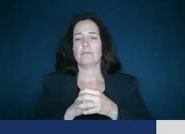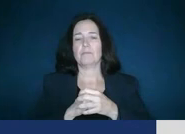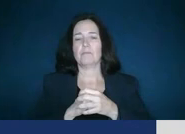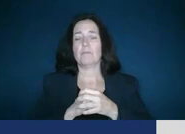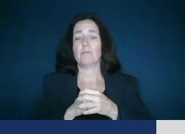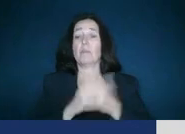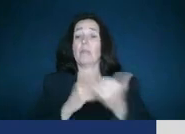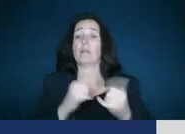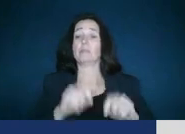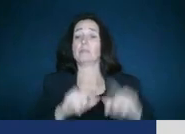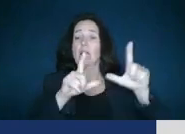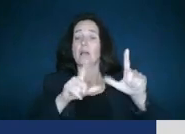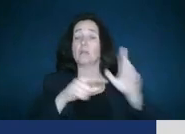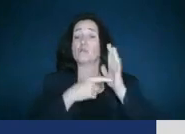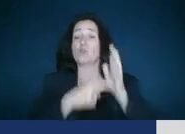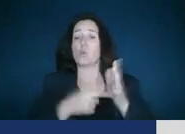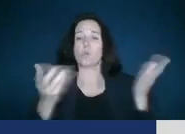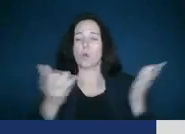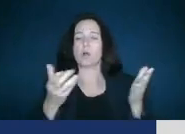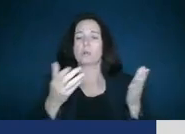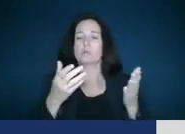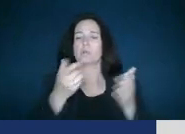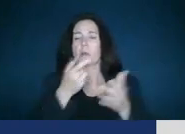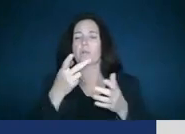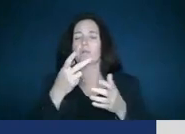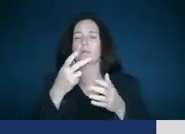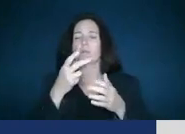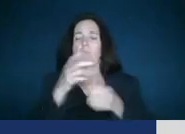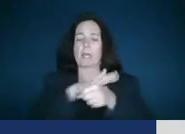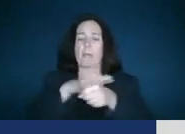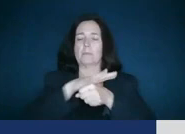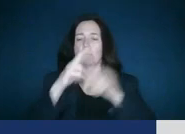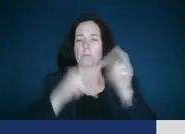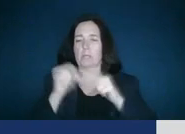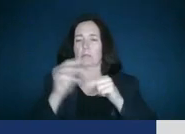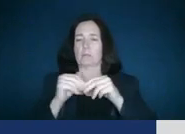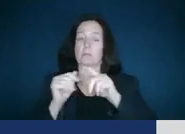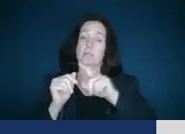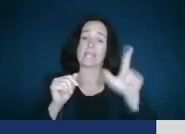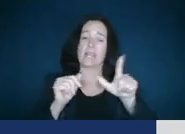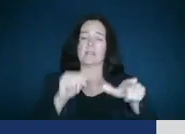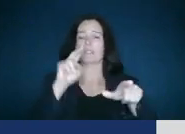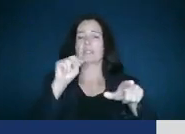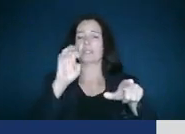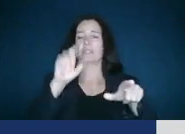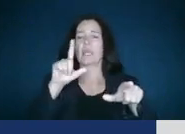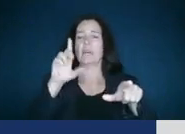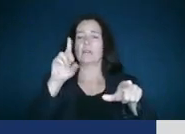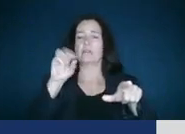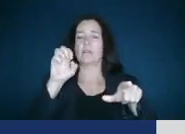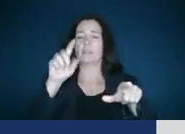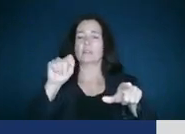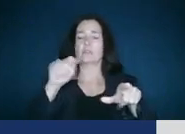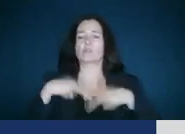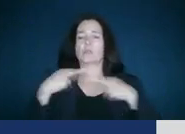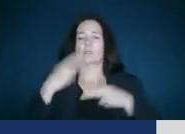This next slide shows a couple of campus buildings. On the left is a picture of Nell Dossett Residence Hall. We